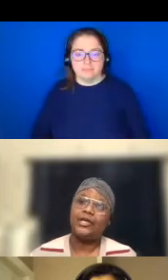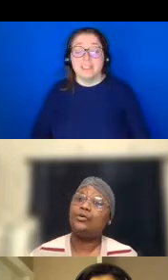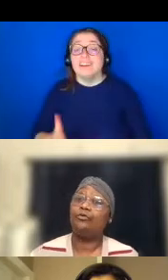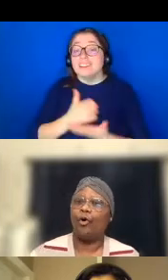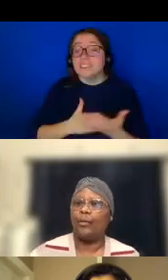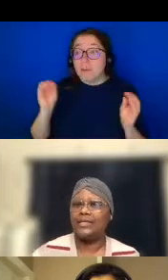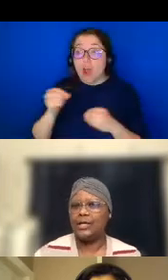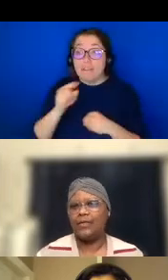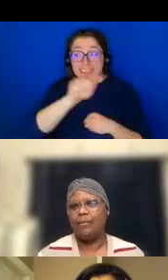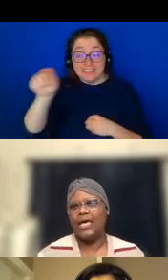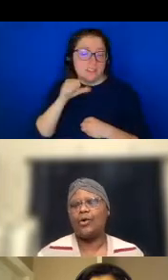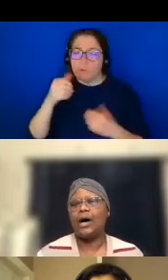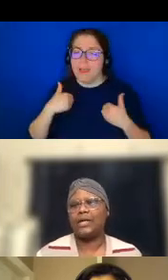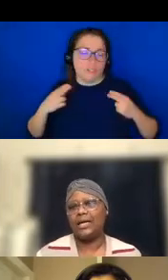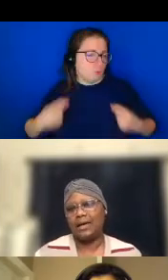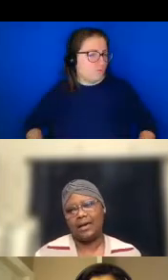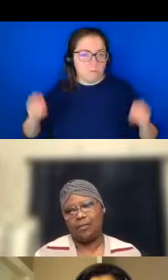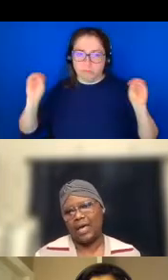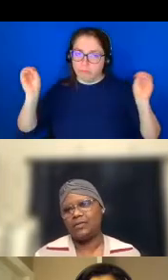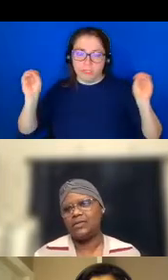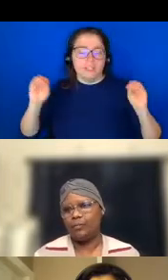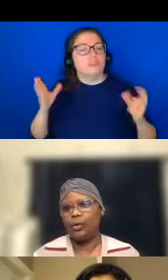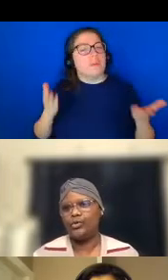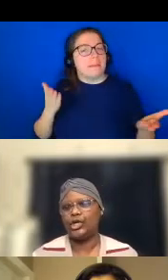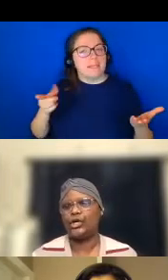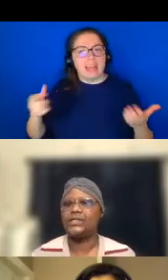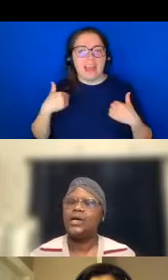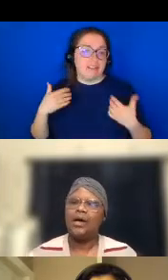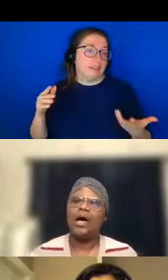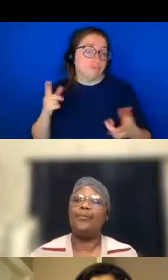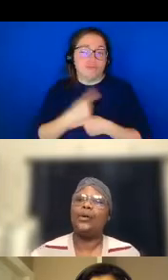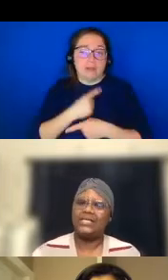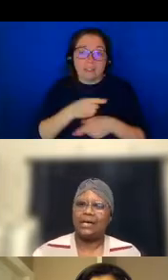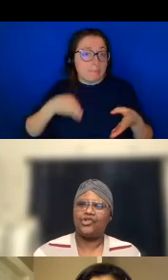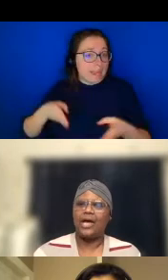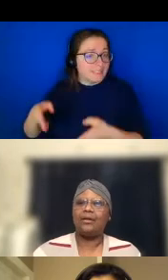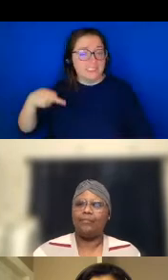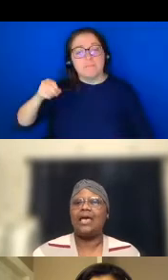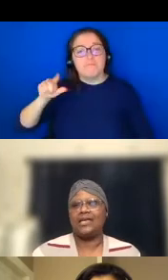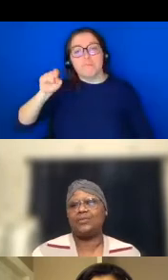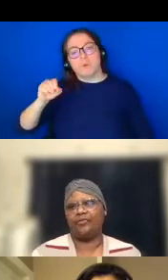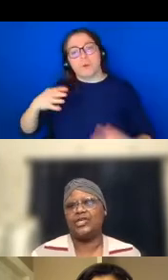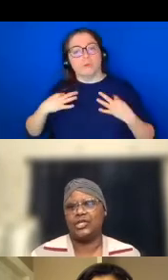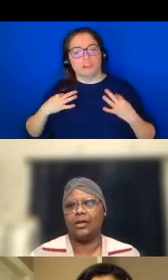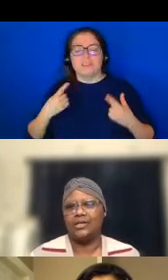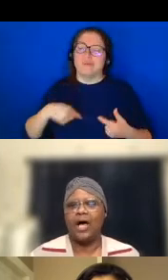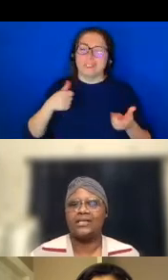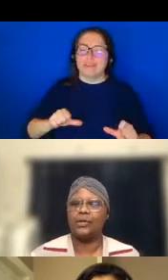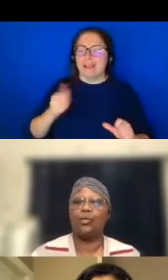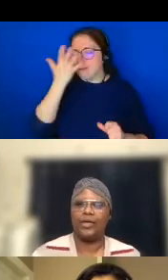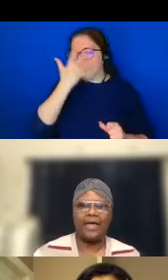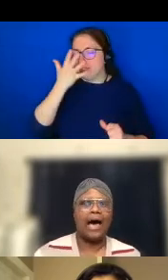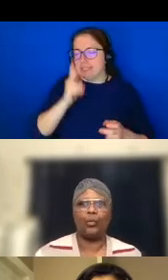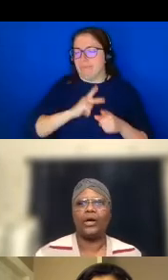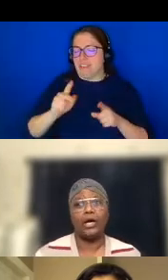have a uniform, and so they may go out in khaki pants and polo shirts, but we try and be as professional as